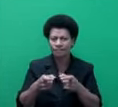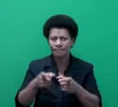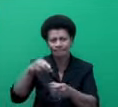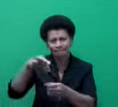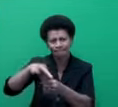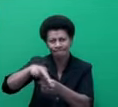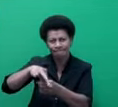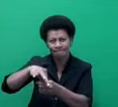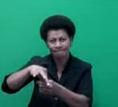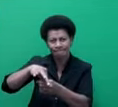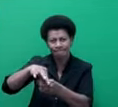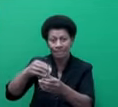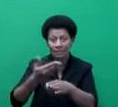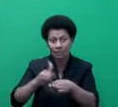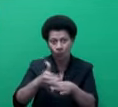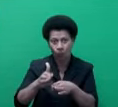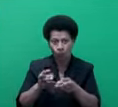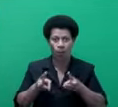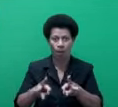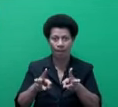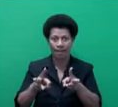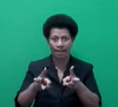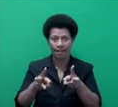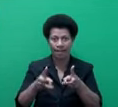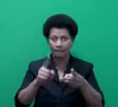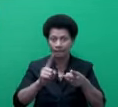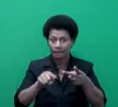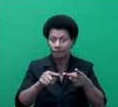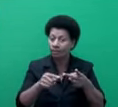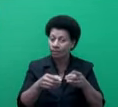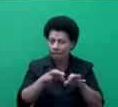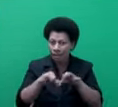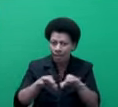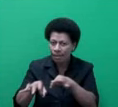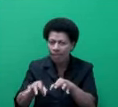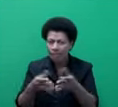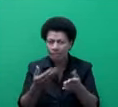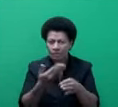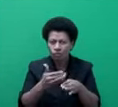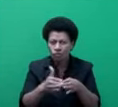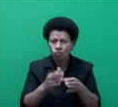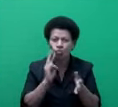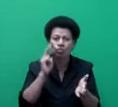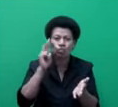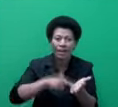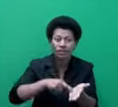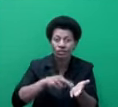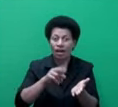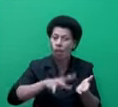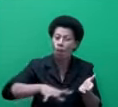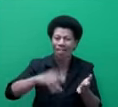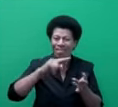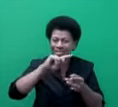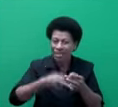system. And we had to implement processes to register thousands of voters and ensure the